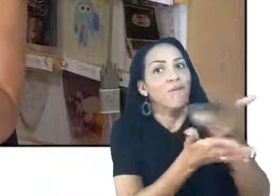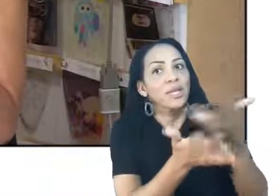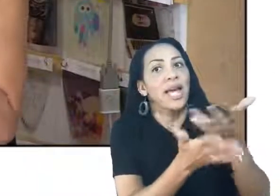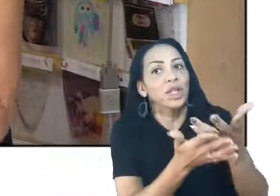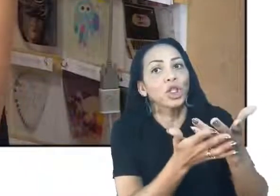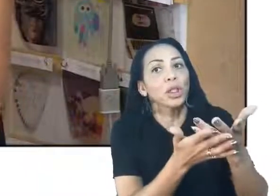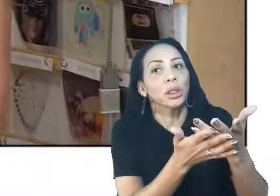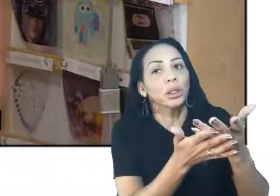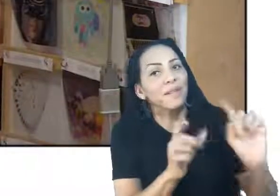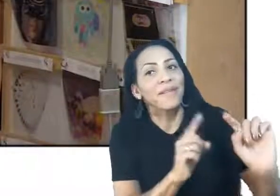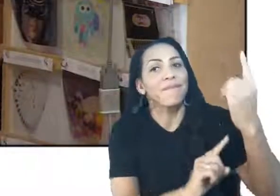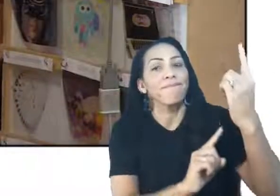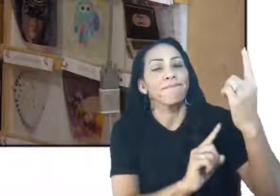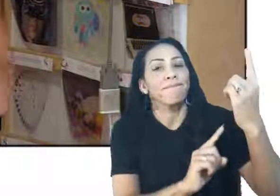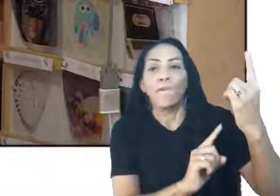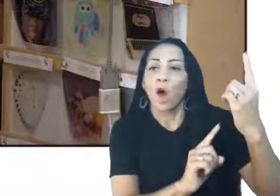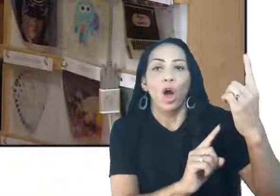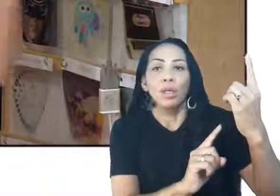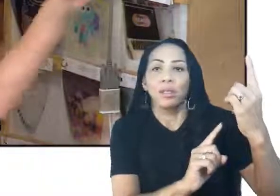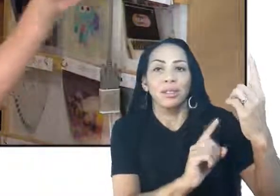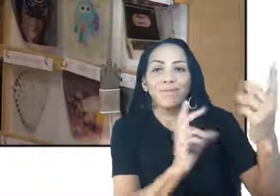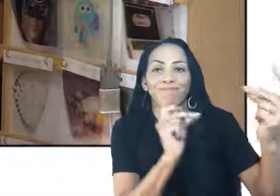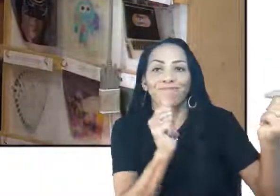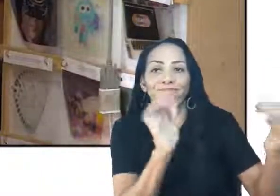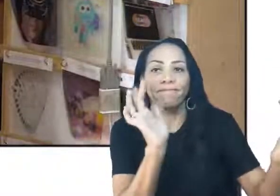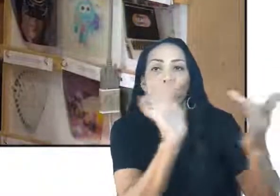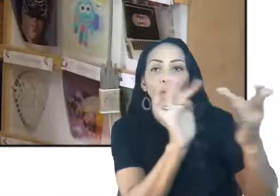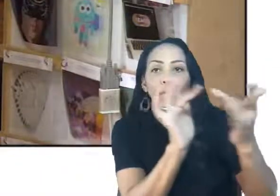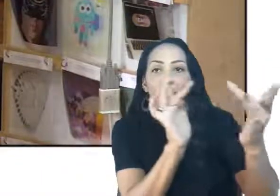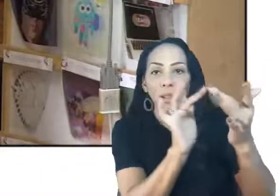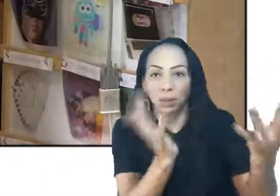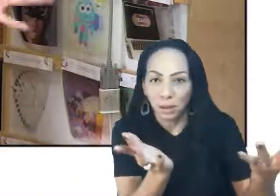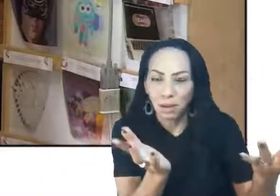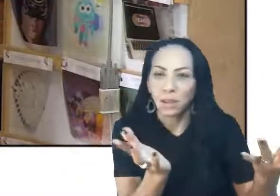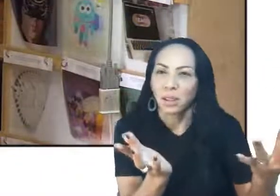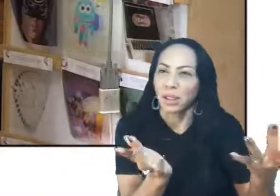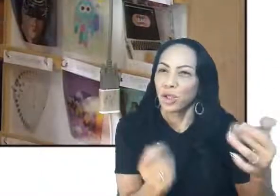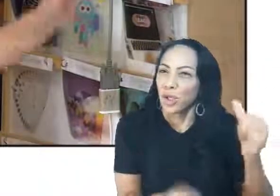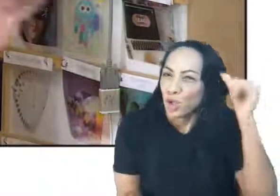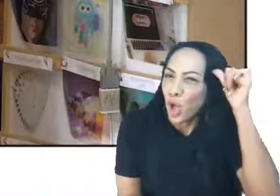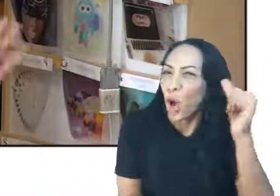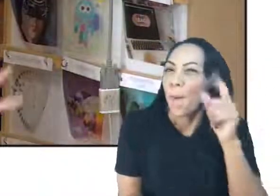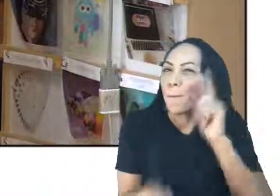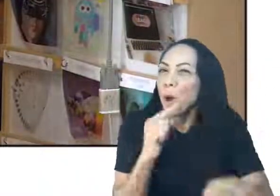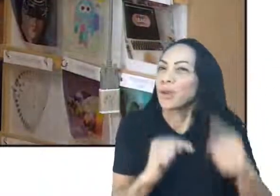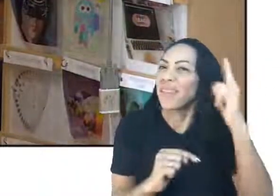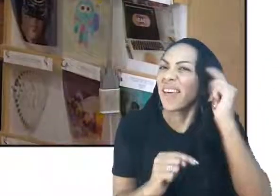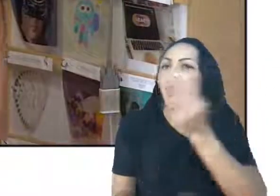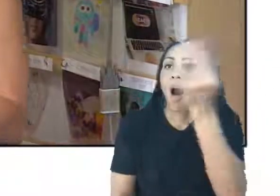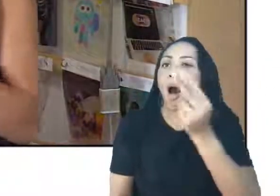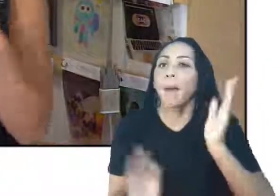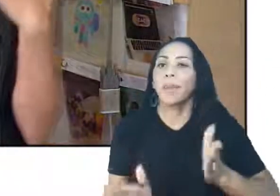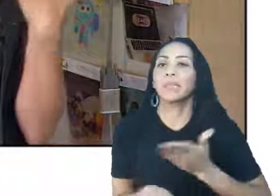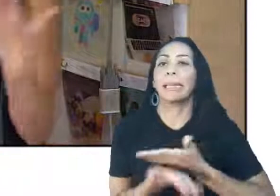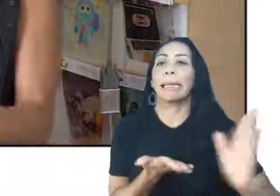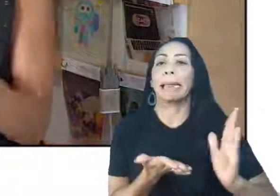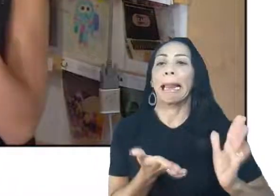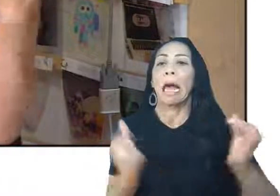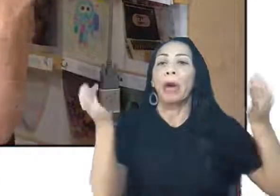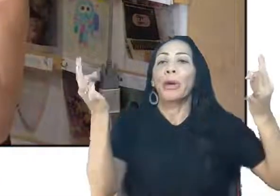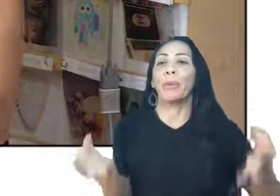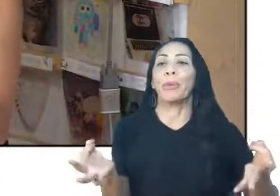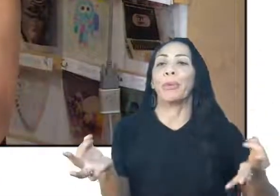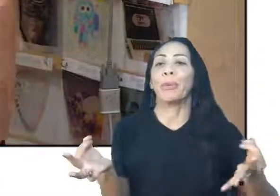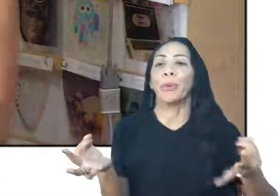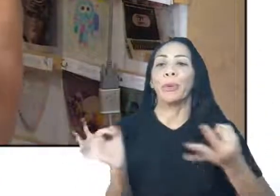as maybe an obstacle to how you see the art, like the art has to happen in a really sterile, clear space. But if you've had